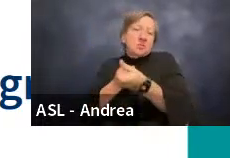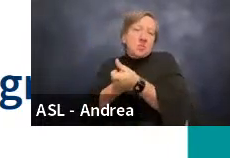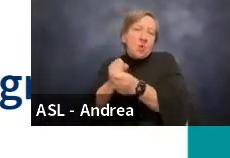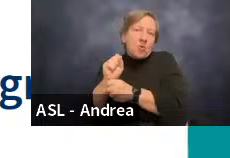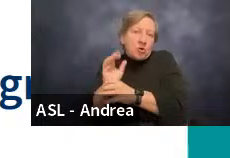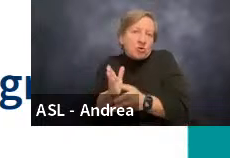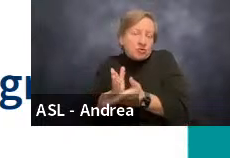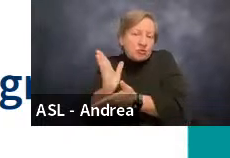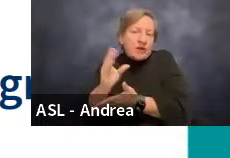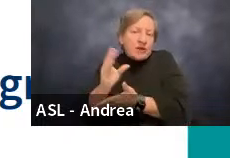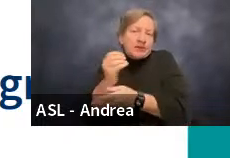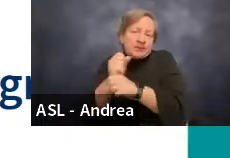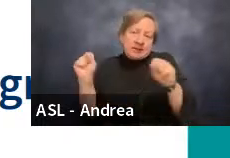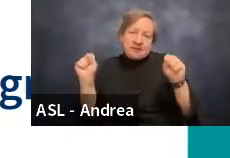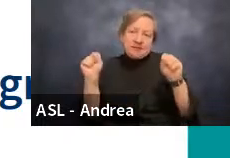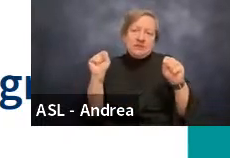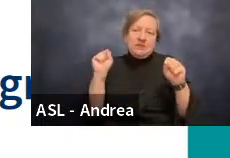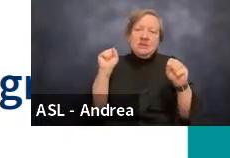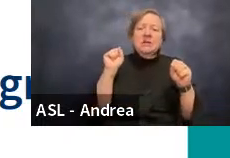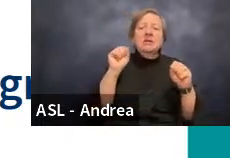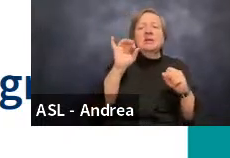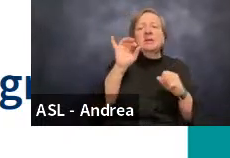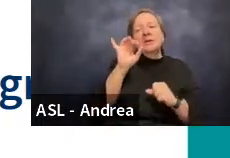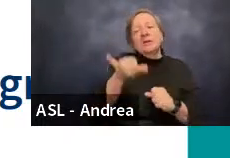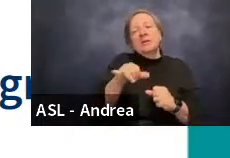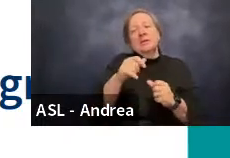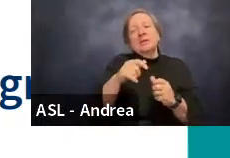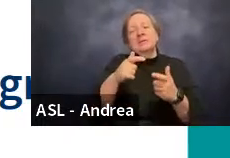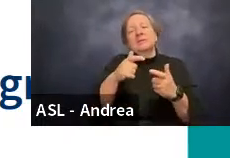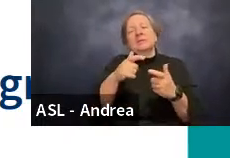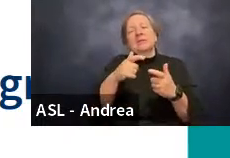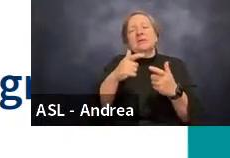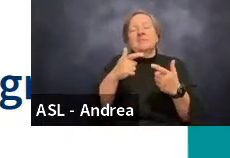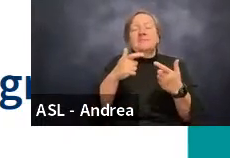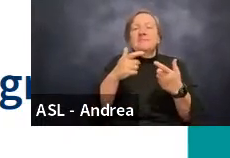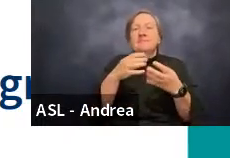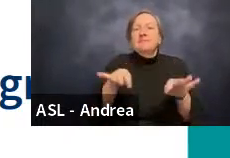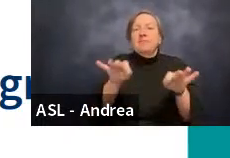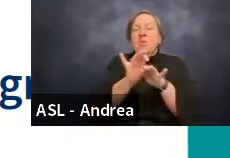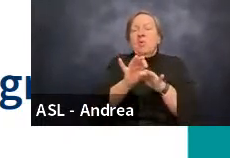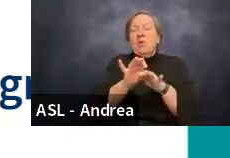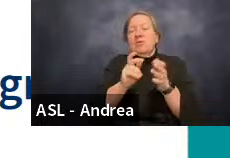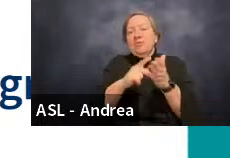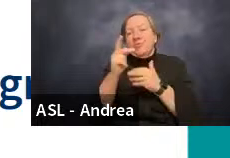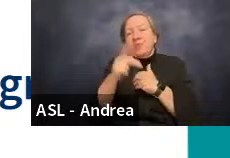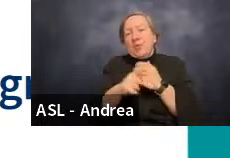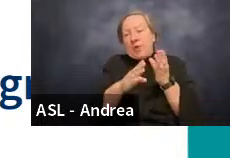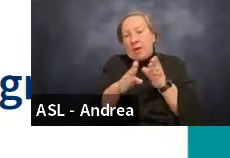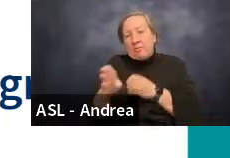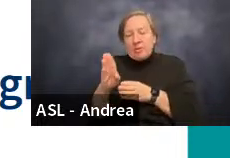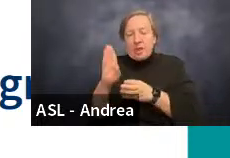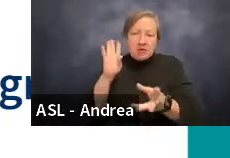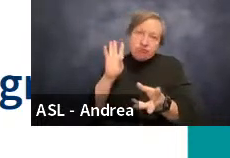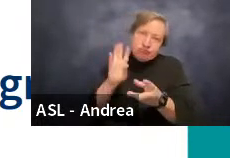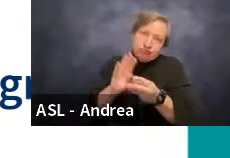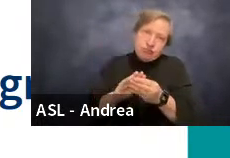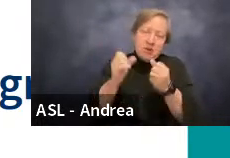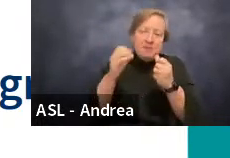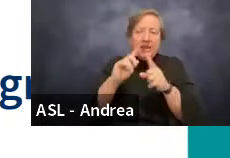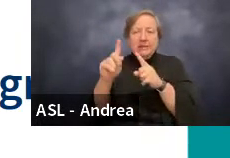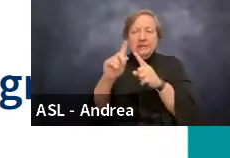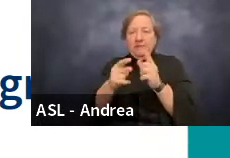safety. This is a very comprehensive program plan that have so many different